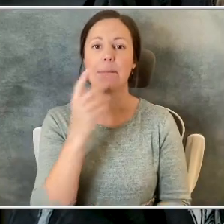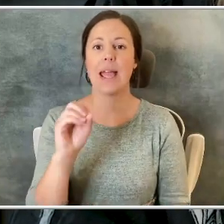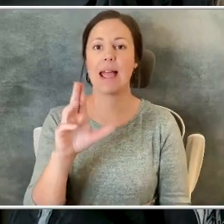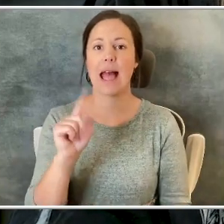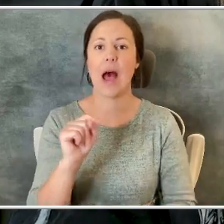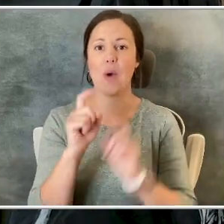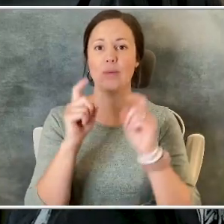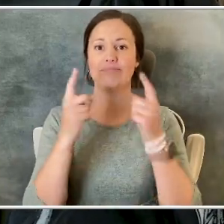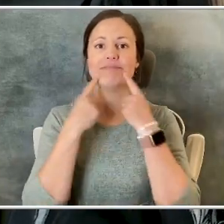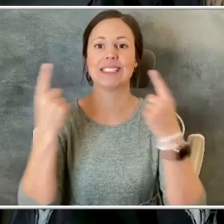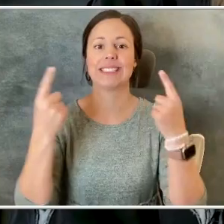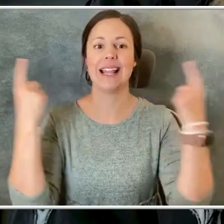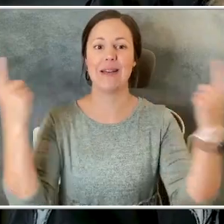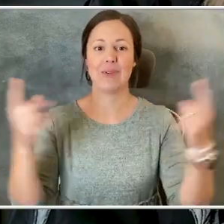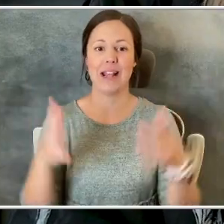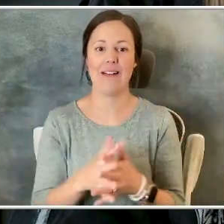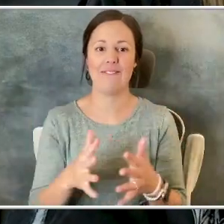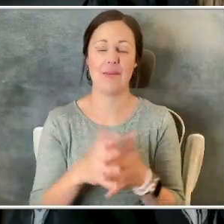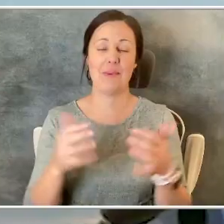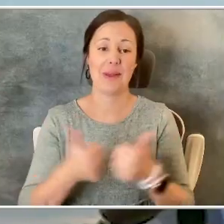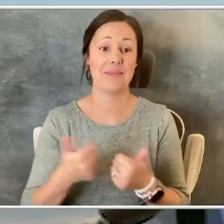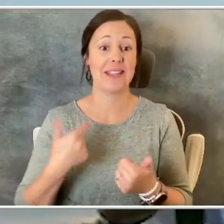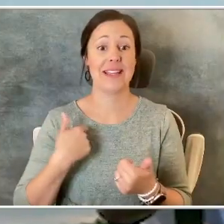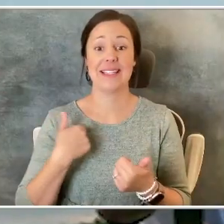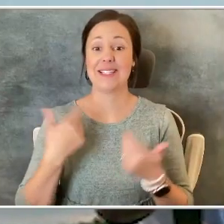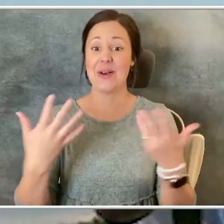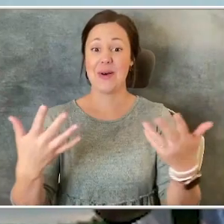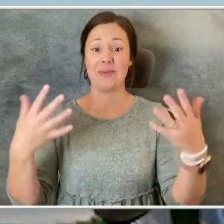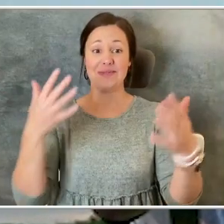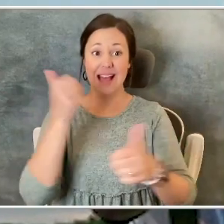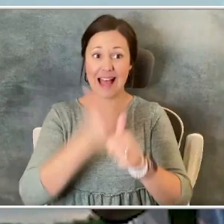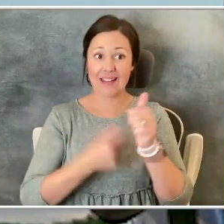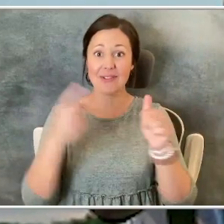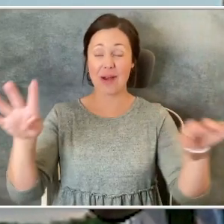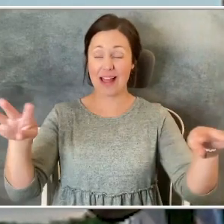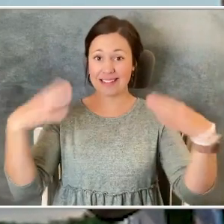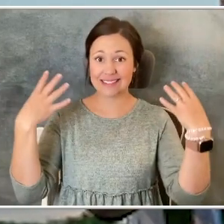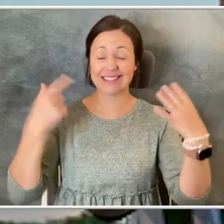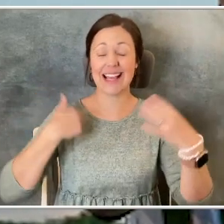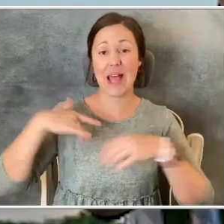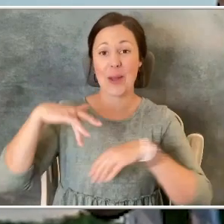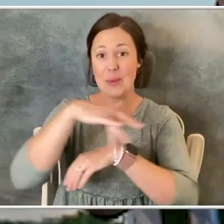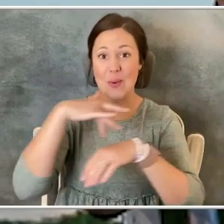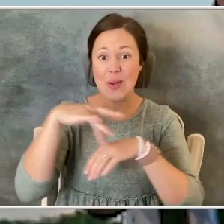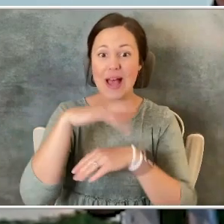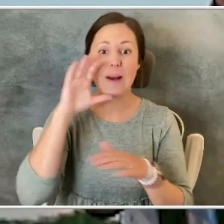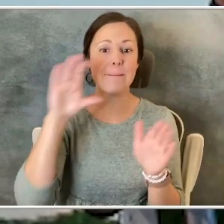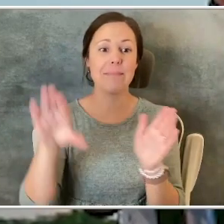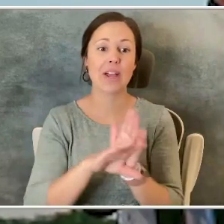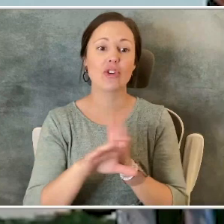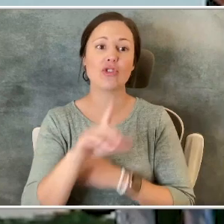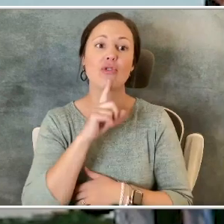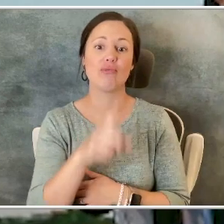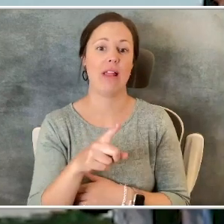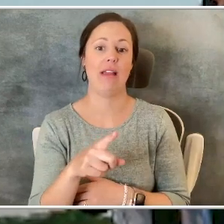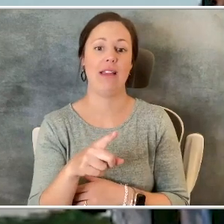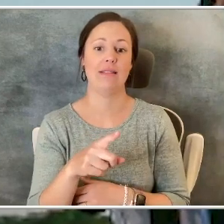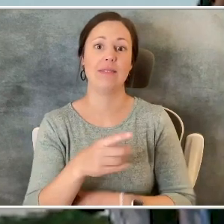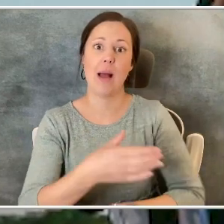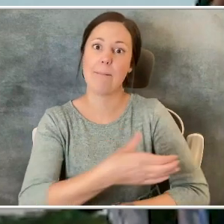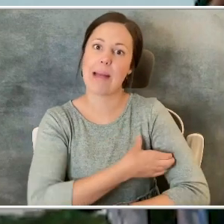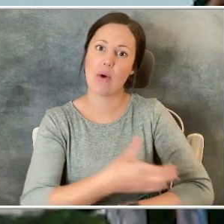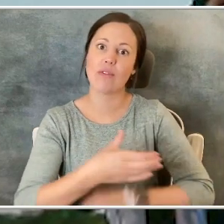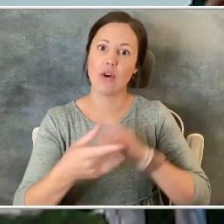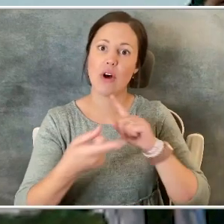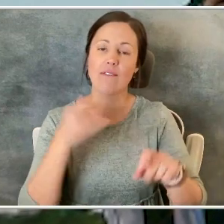went in front of everyone and bald-headed. There is a picture, and it's a very powerful picture from that coin